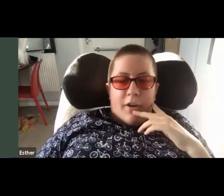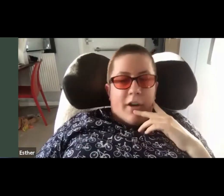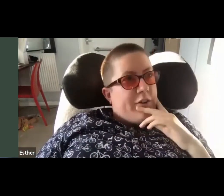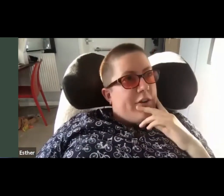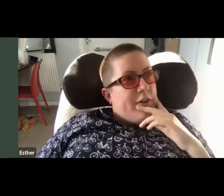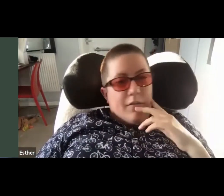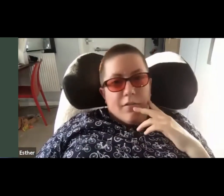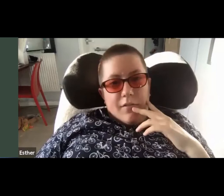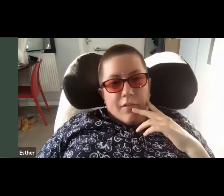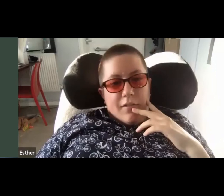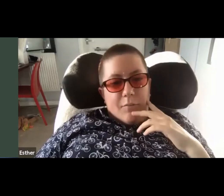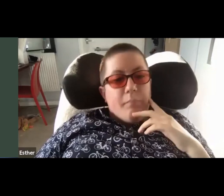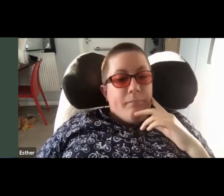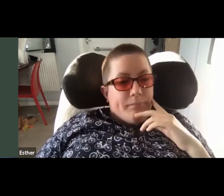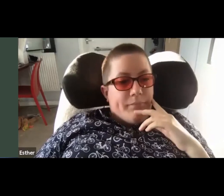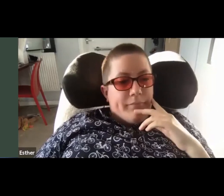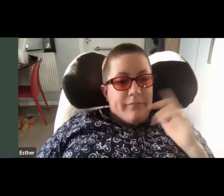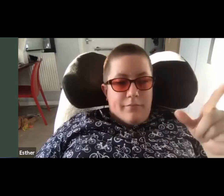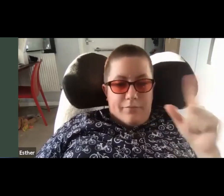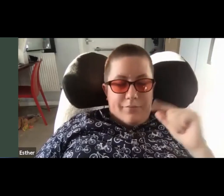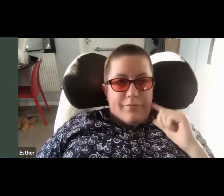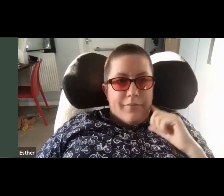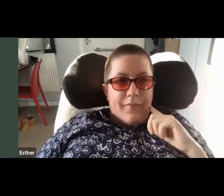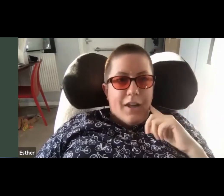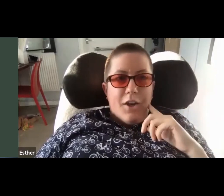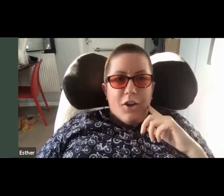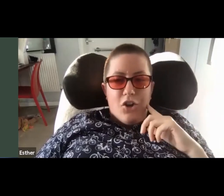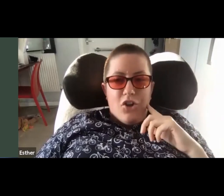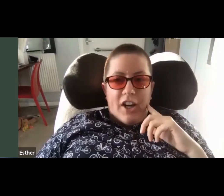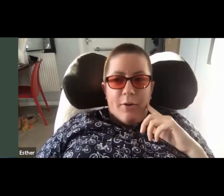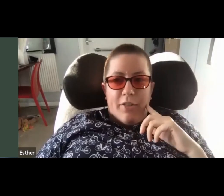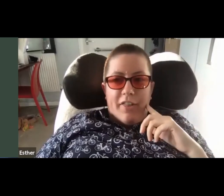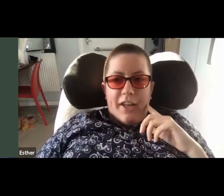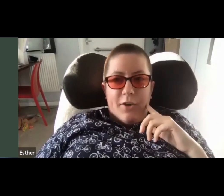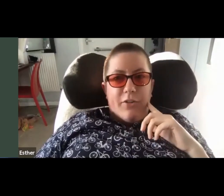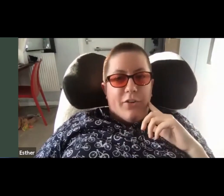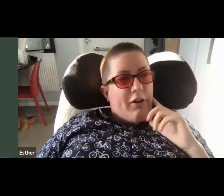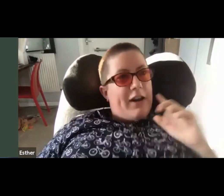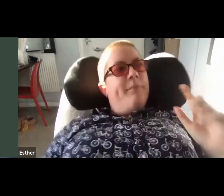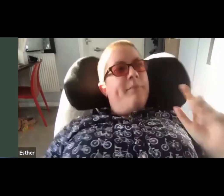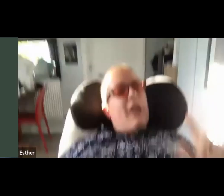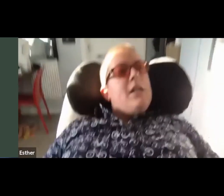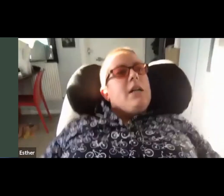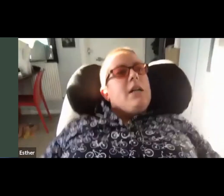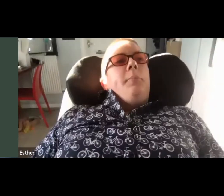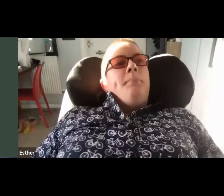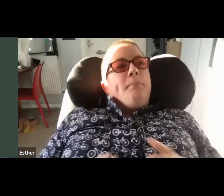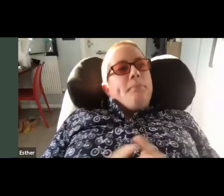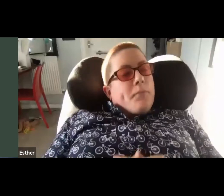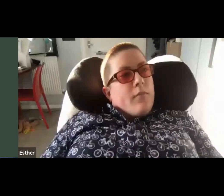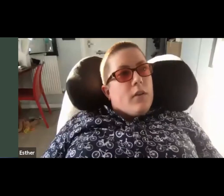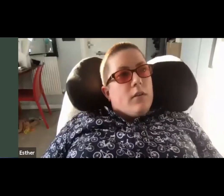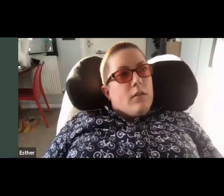Esther, your mic is not on, Esther. Good shout, thank you, sorry.